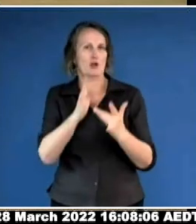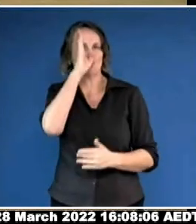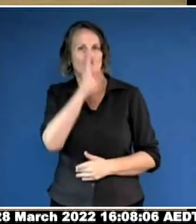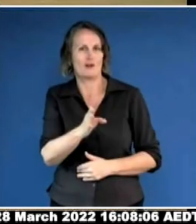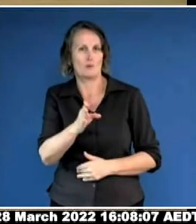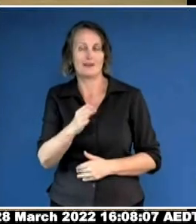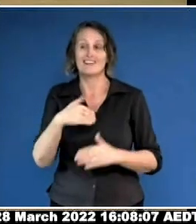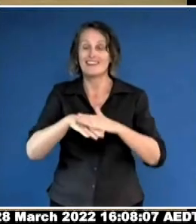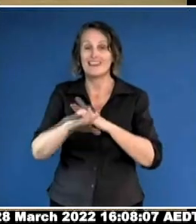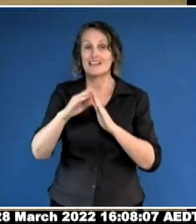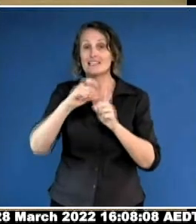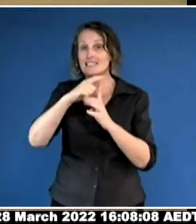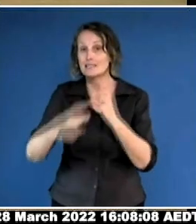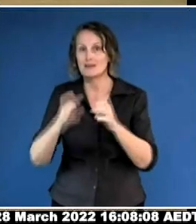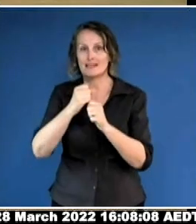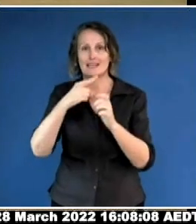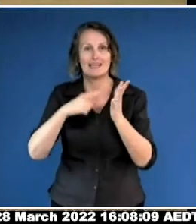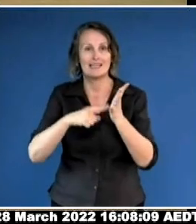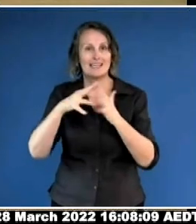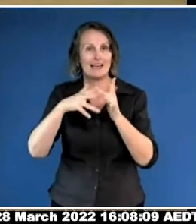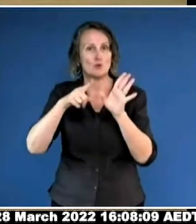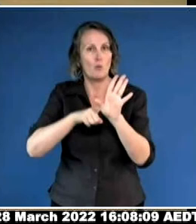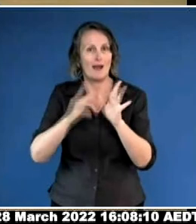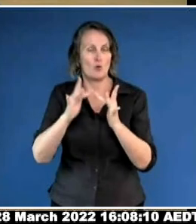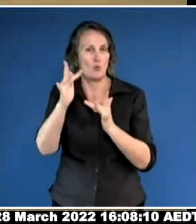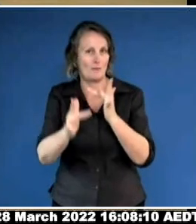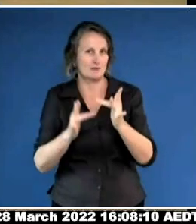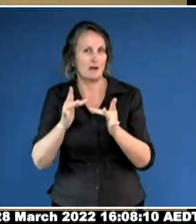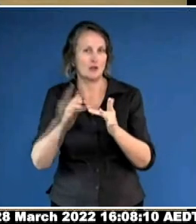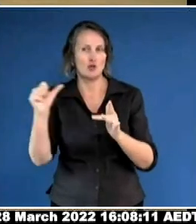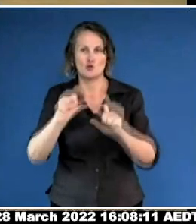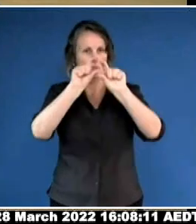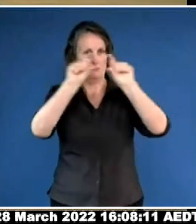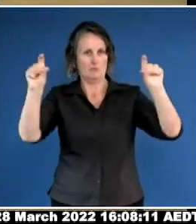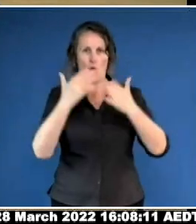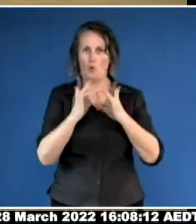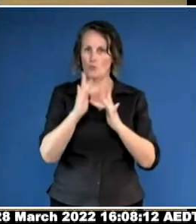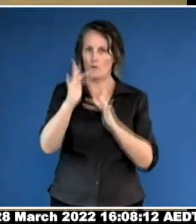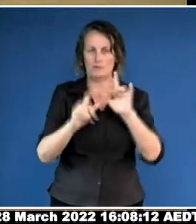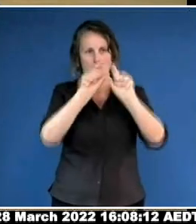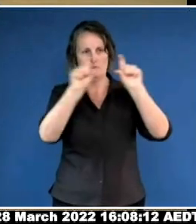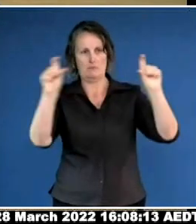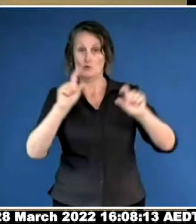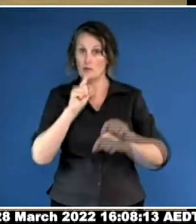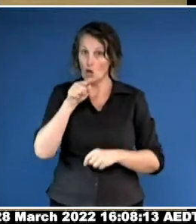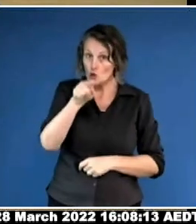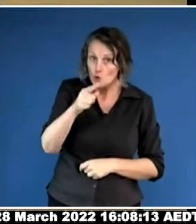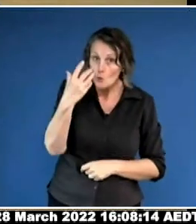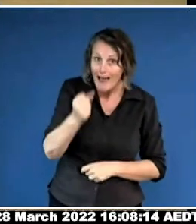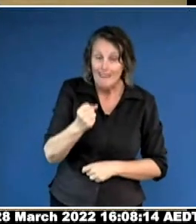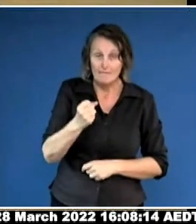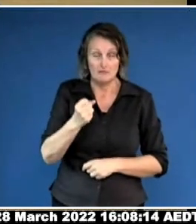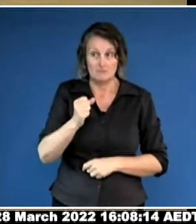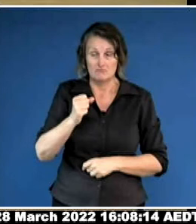website. The Disability and Carer Gateways should have a heading saying something like, "Are you experiencing